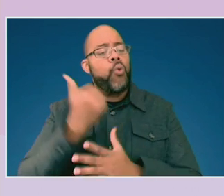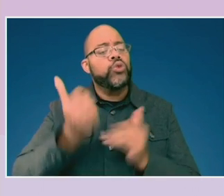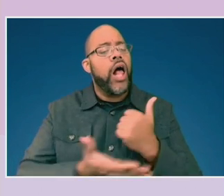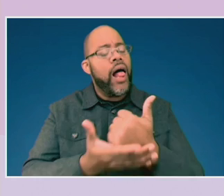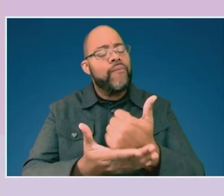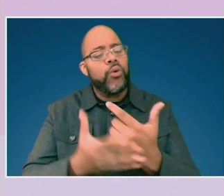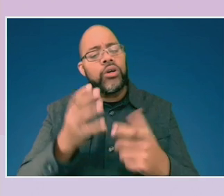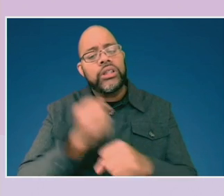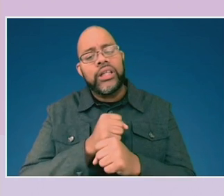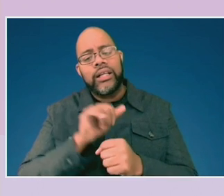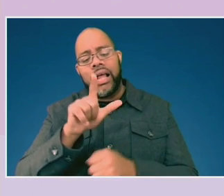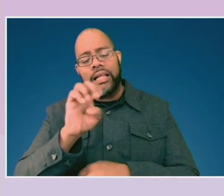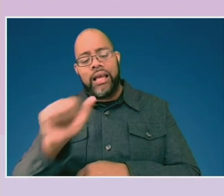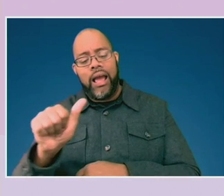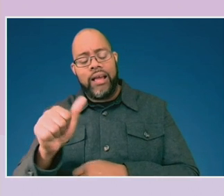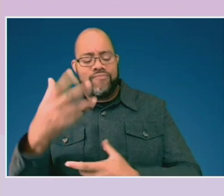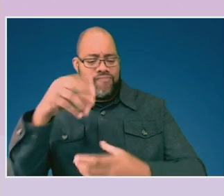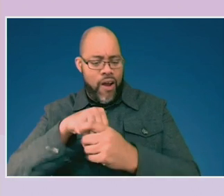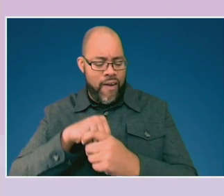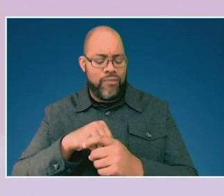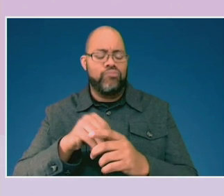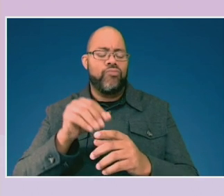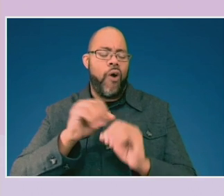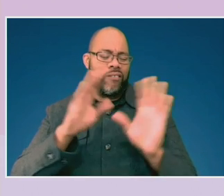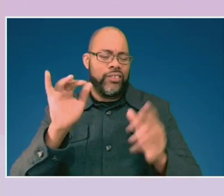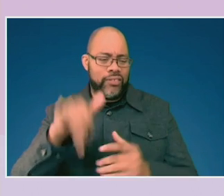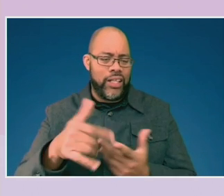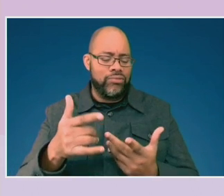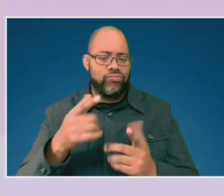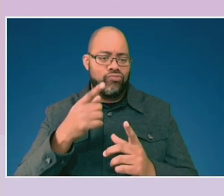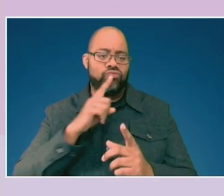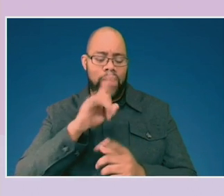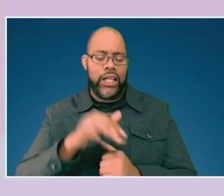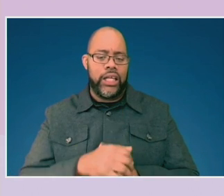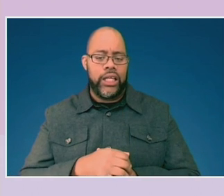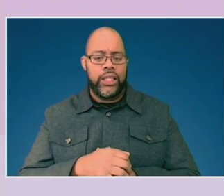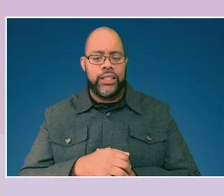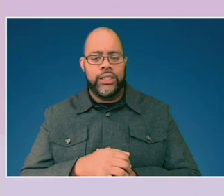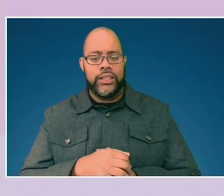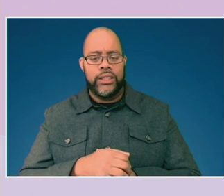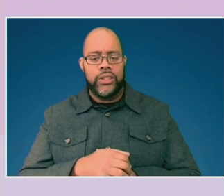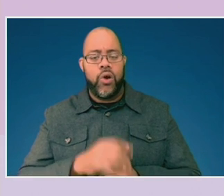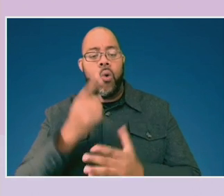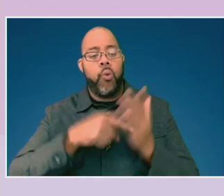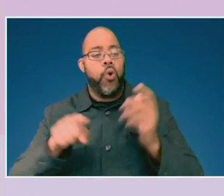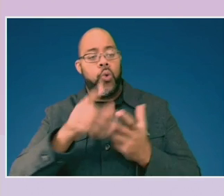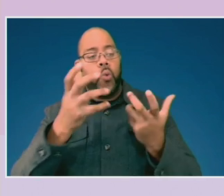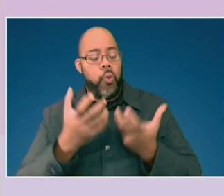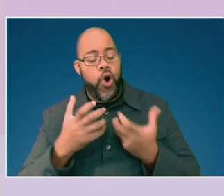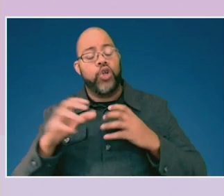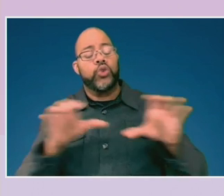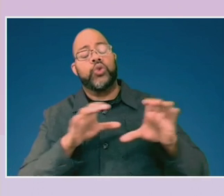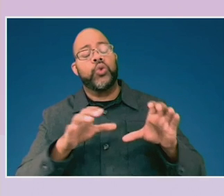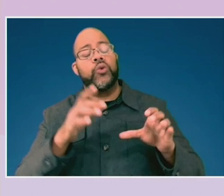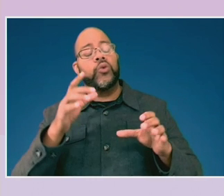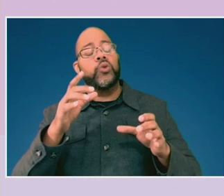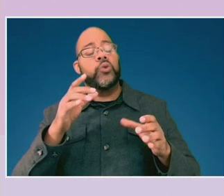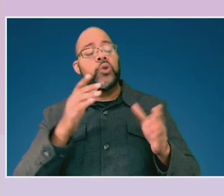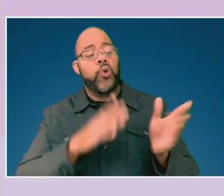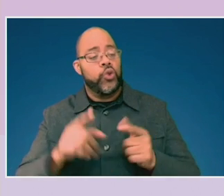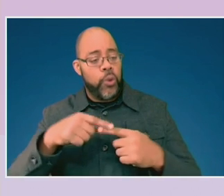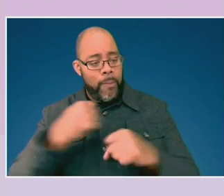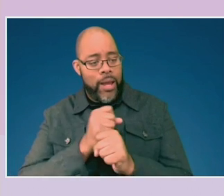to get the LEAs engaged, which of course is ultimately what you all want to be doing in order to make the